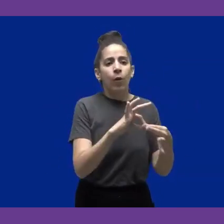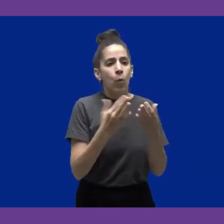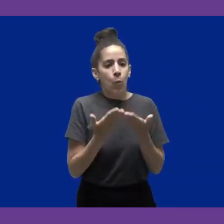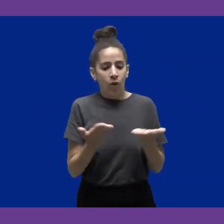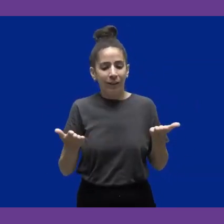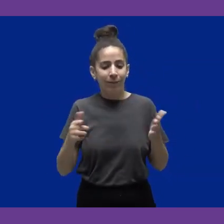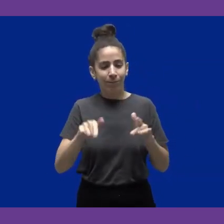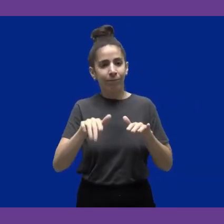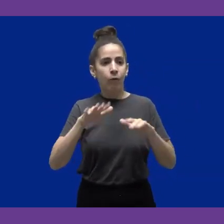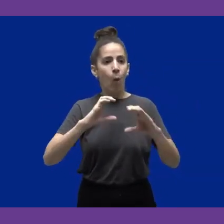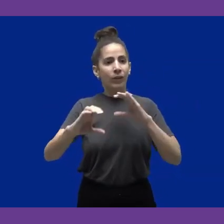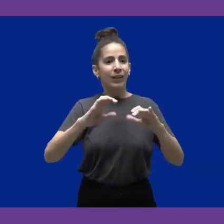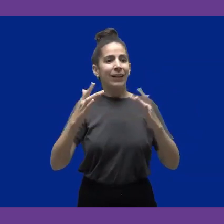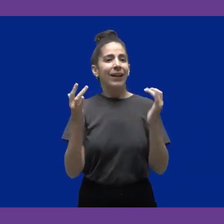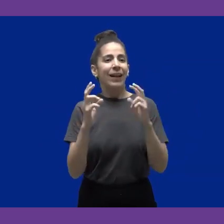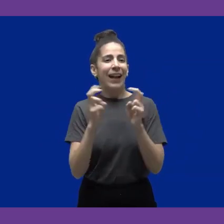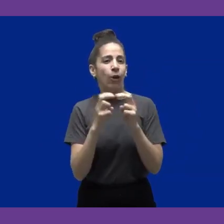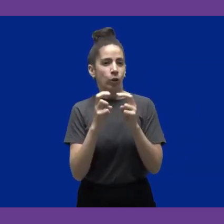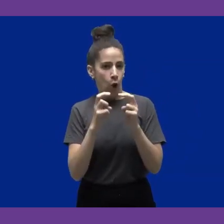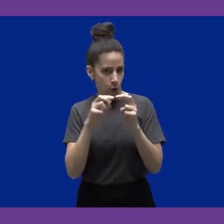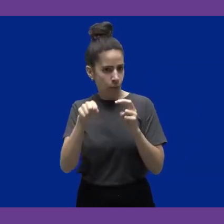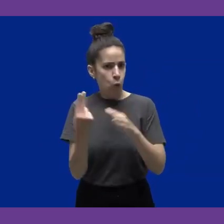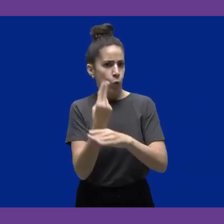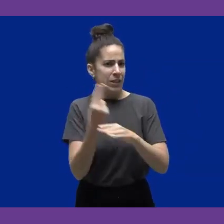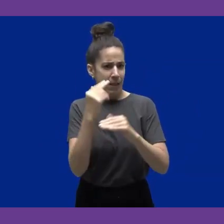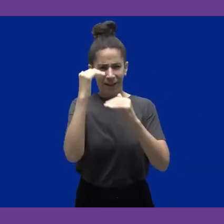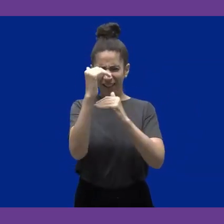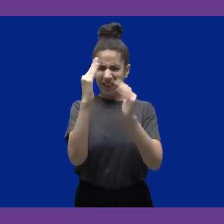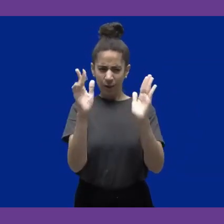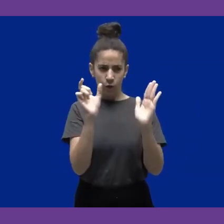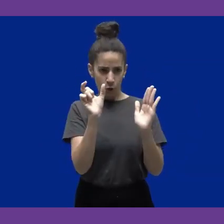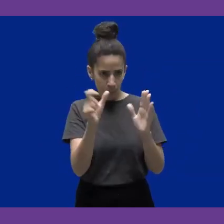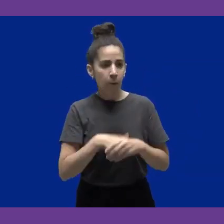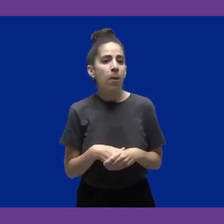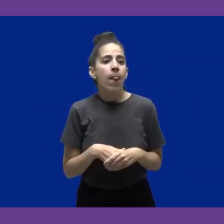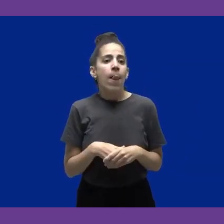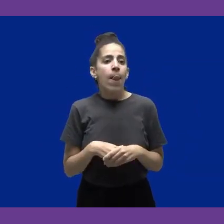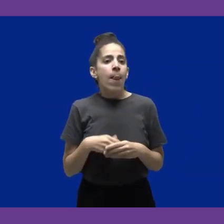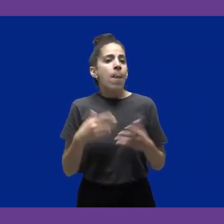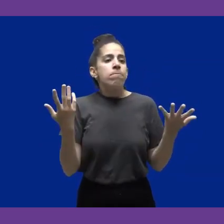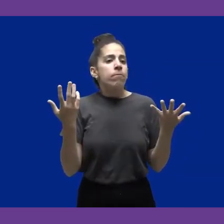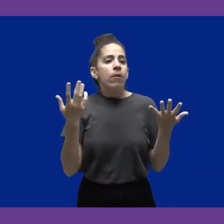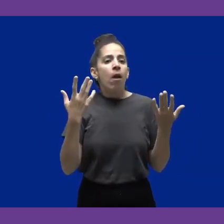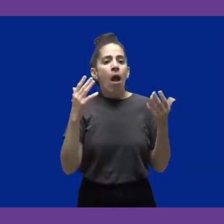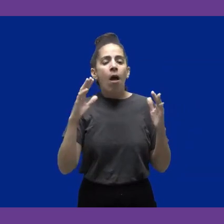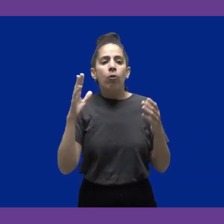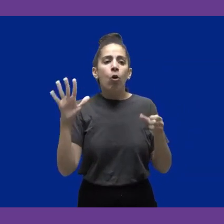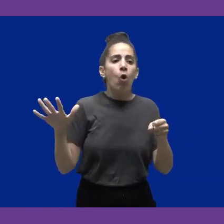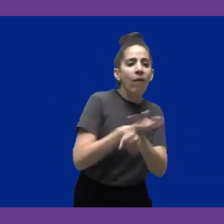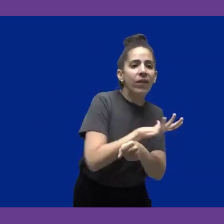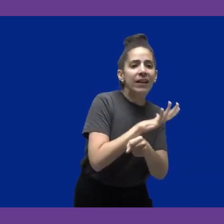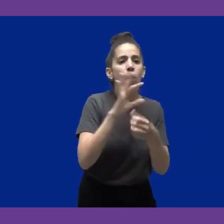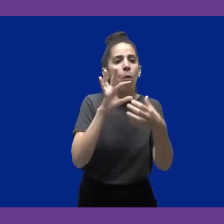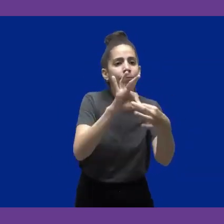of electronic communication services is covered or not. The example, is a router, a modem covered